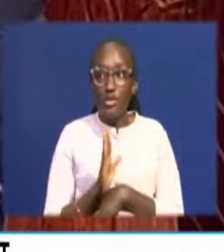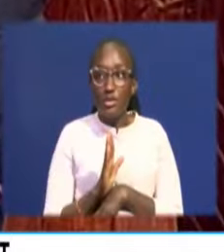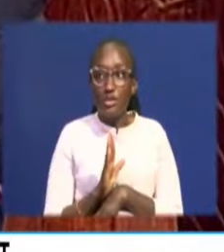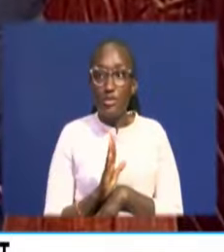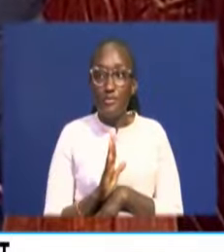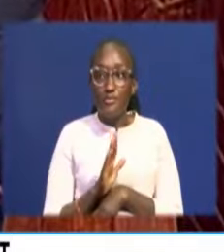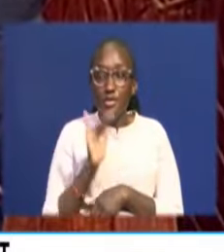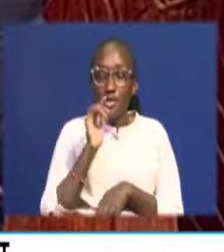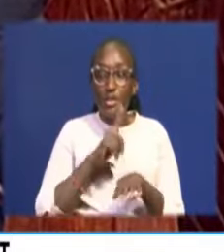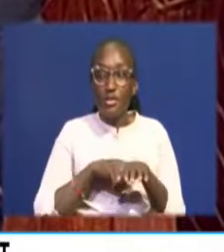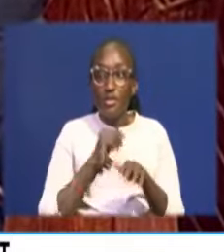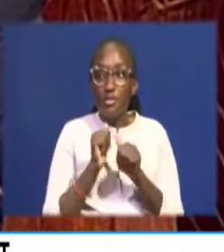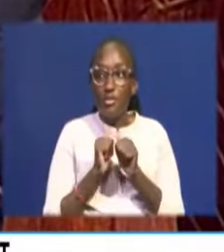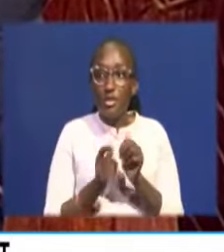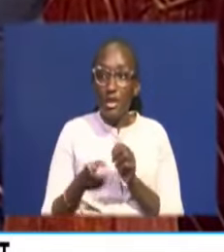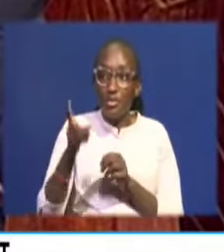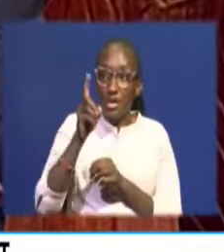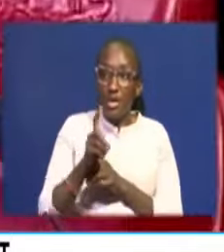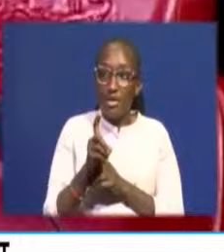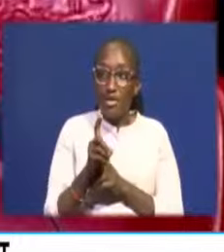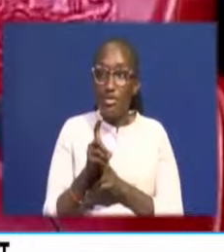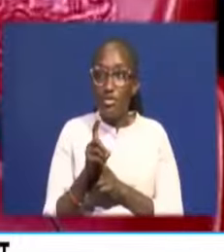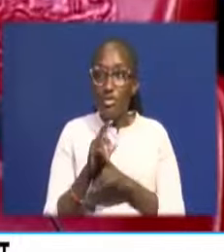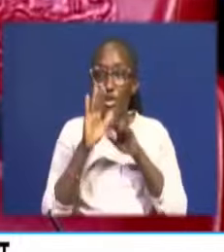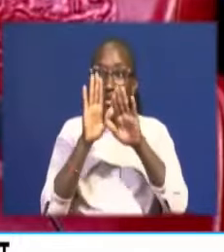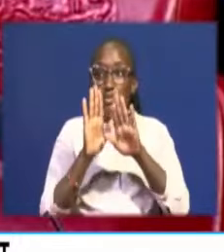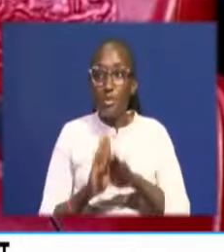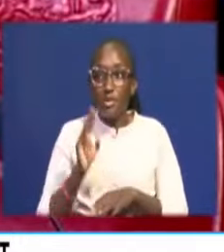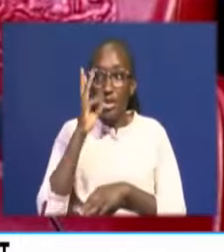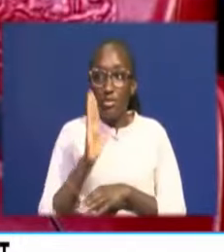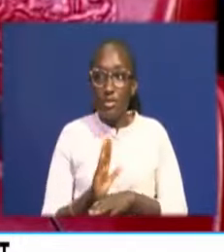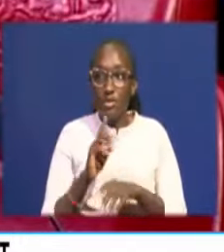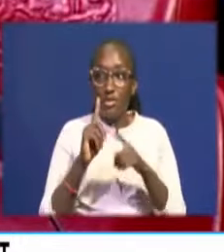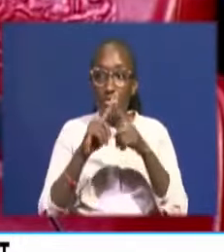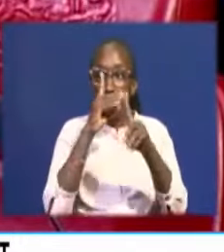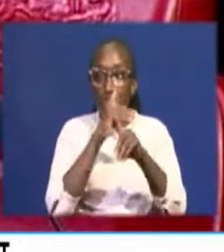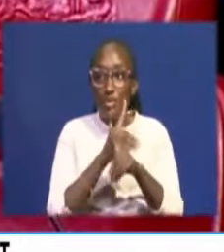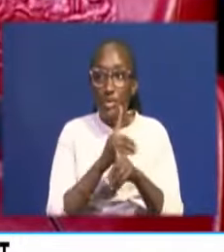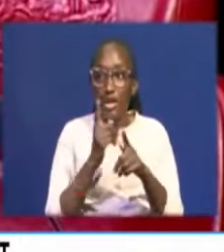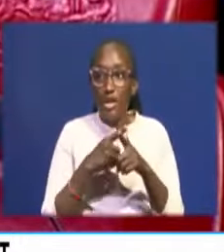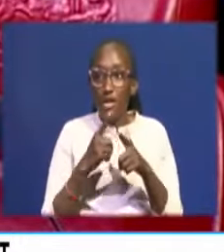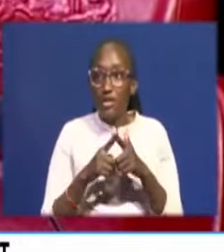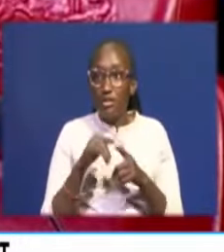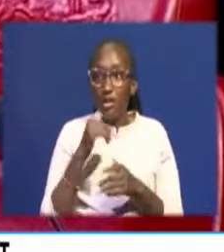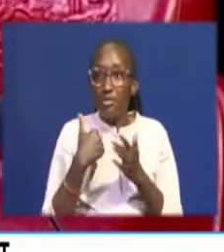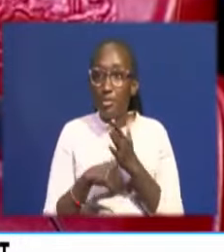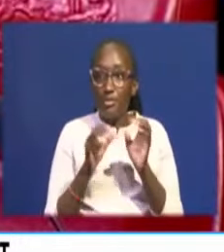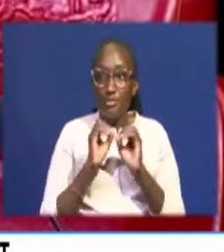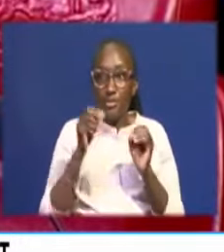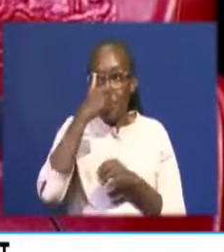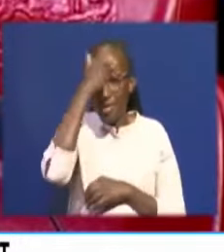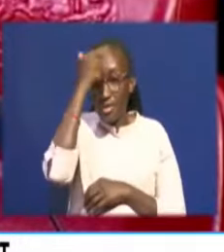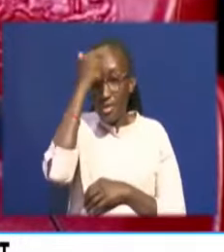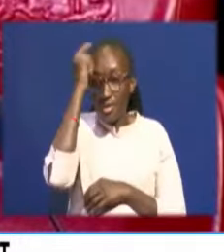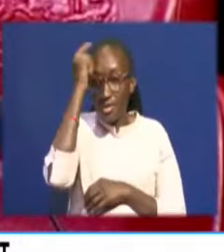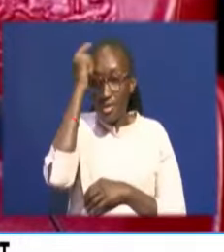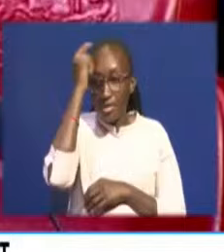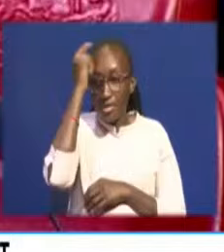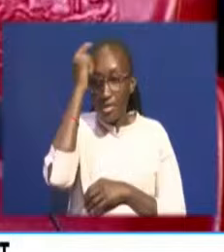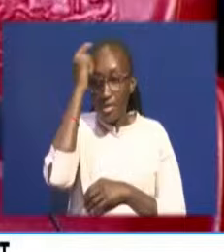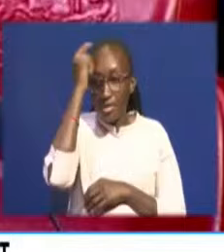so that that time can be added to the star witness of the defense, then I don't think there is no problem, because you had made a